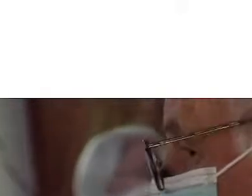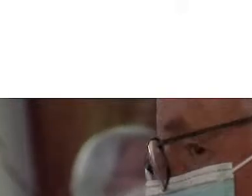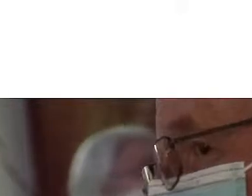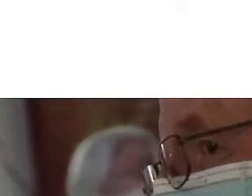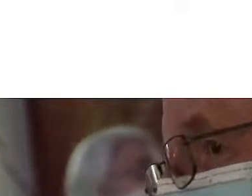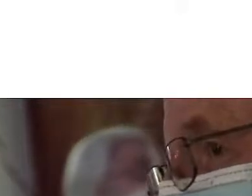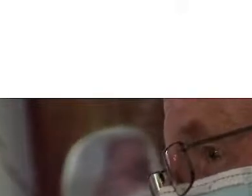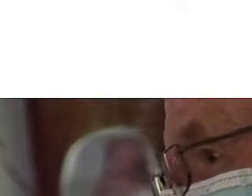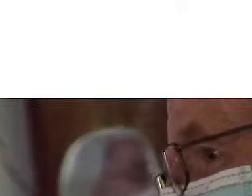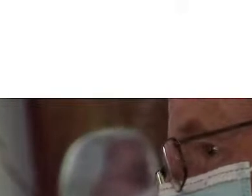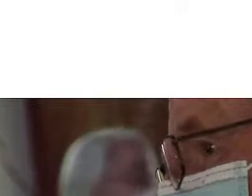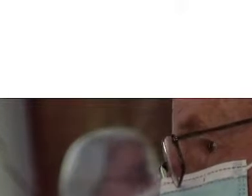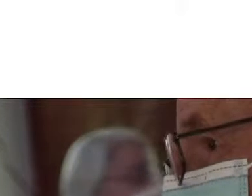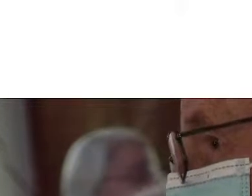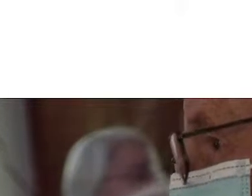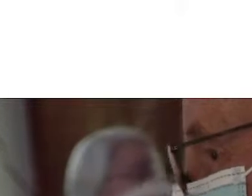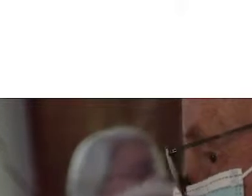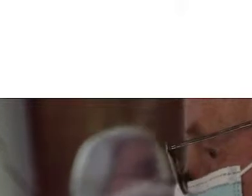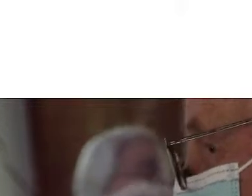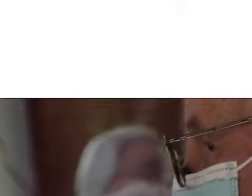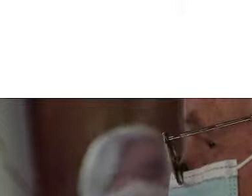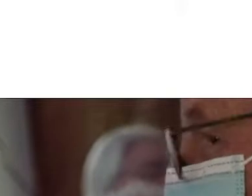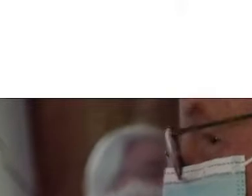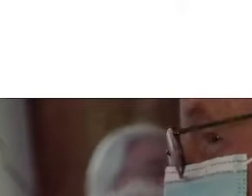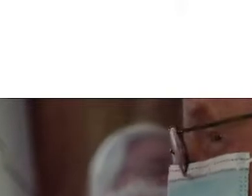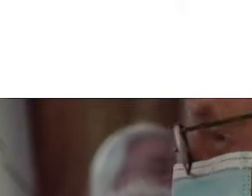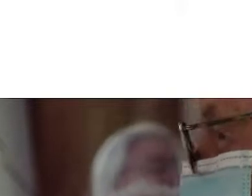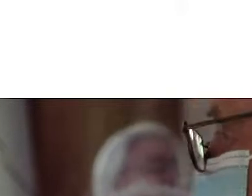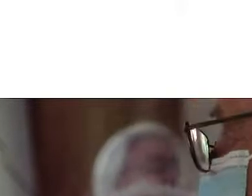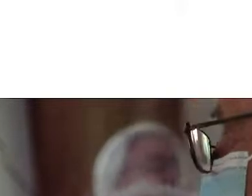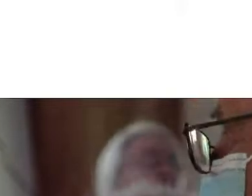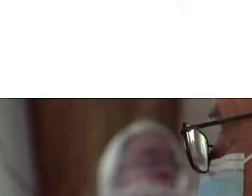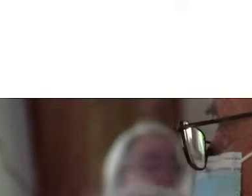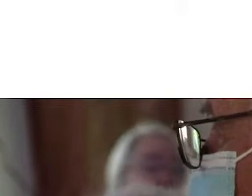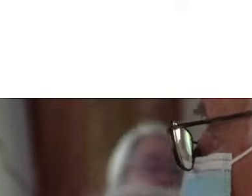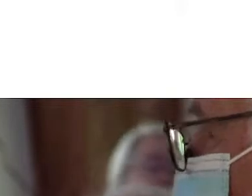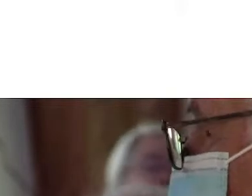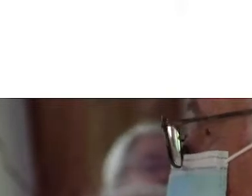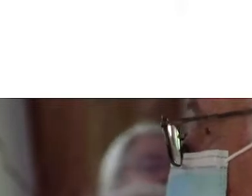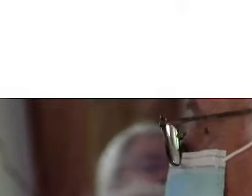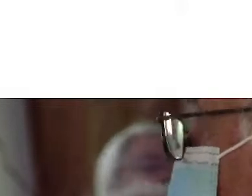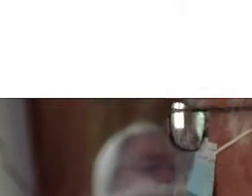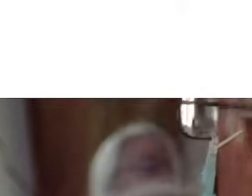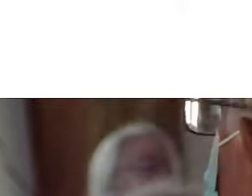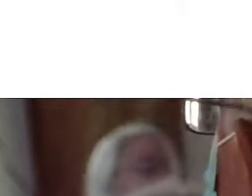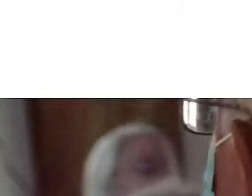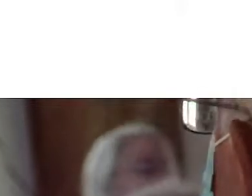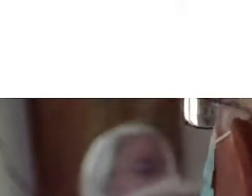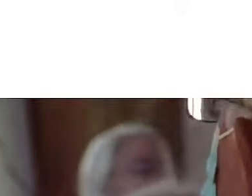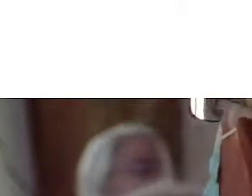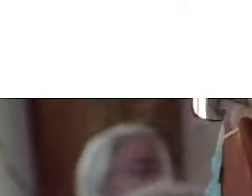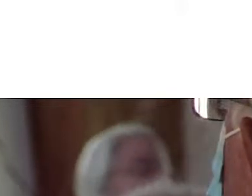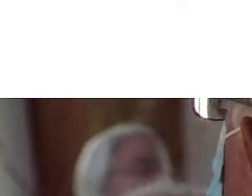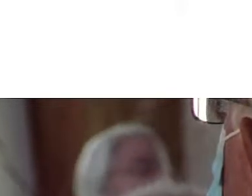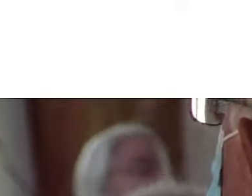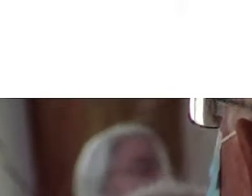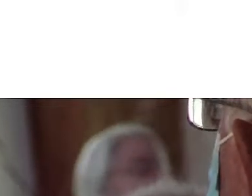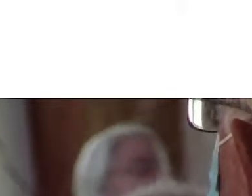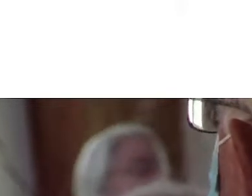a gift which we are called to use to build the common good